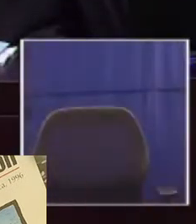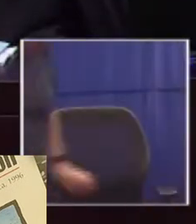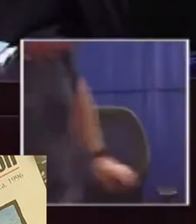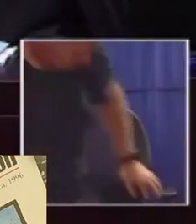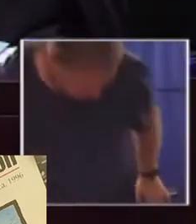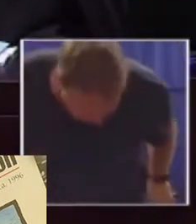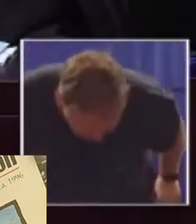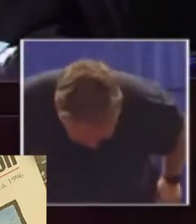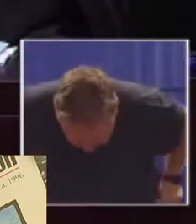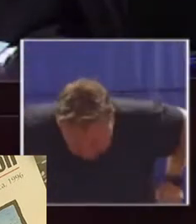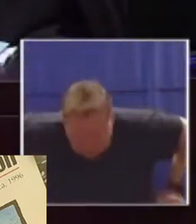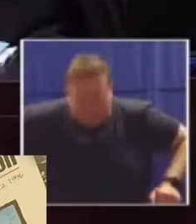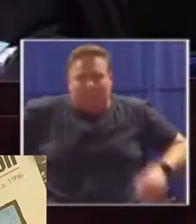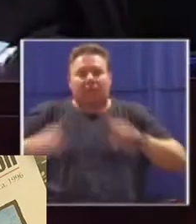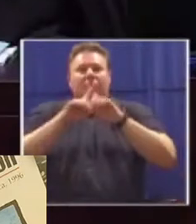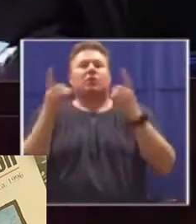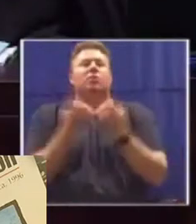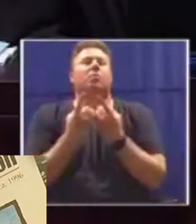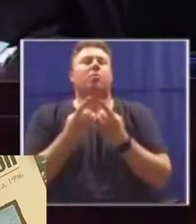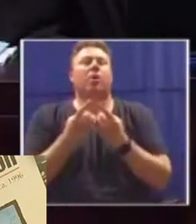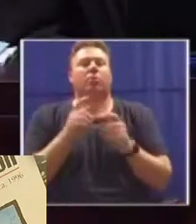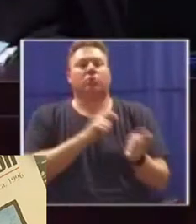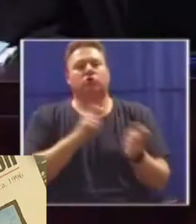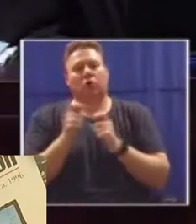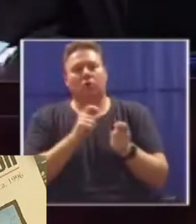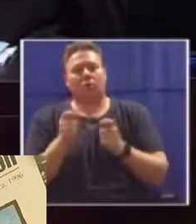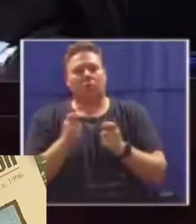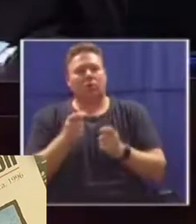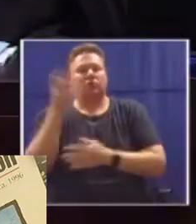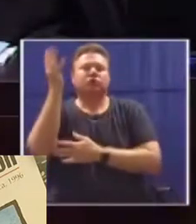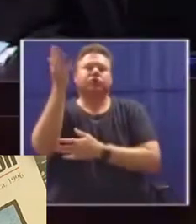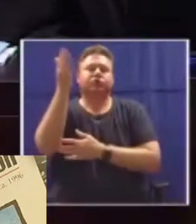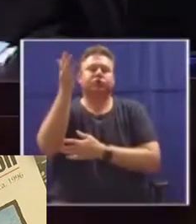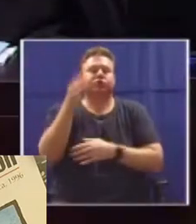The Department of Transport briefed the committee on the proposed amendments